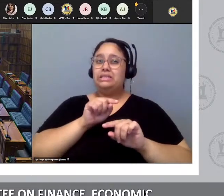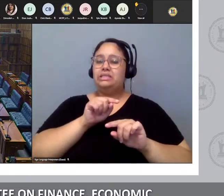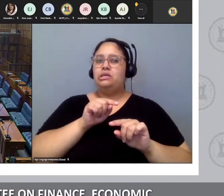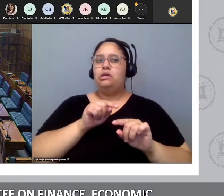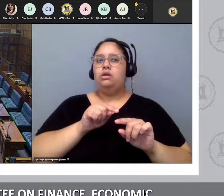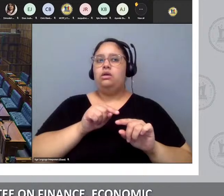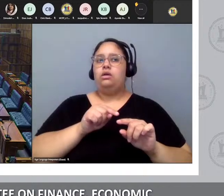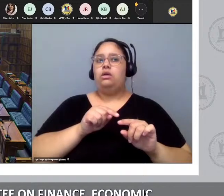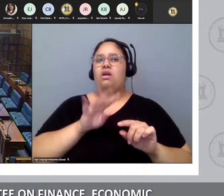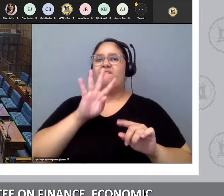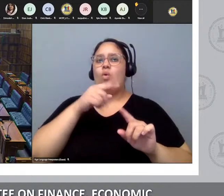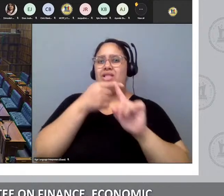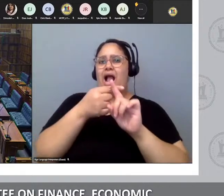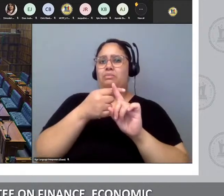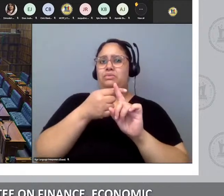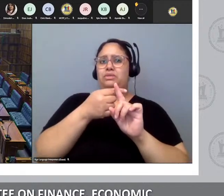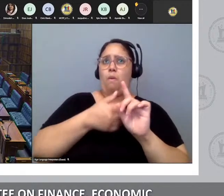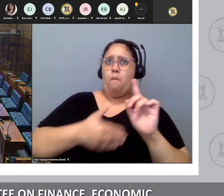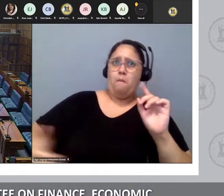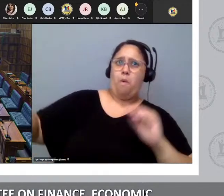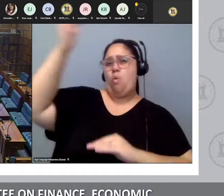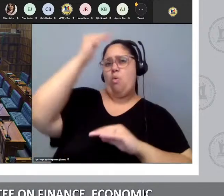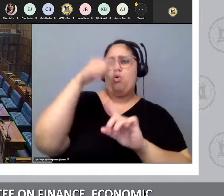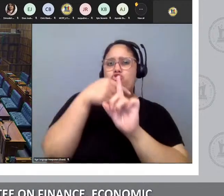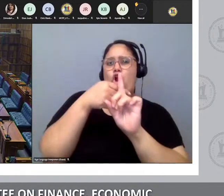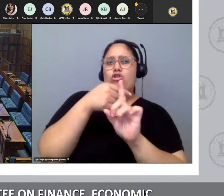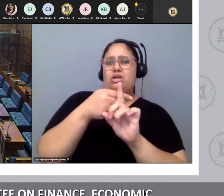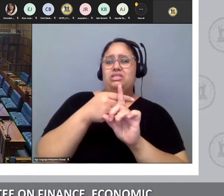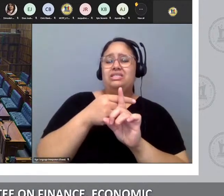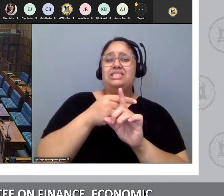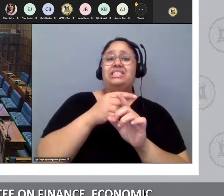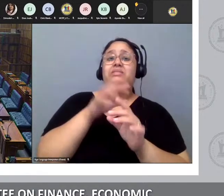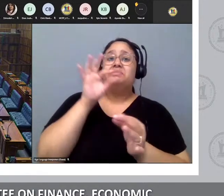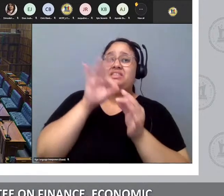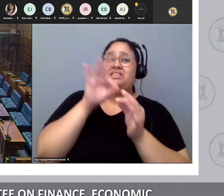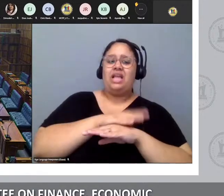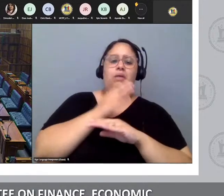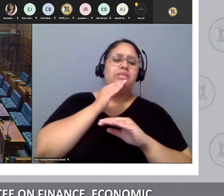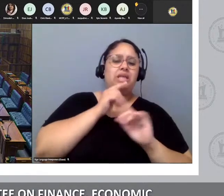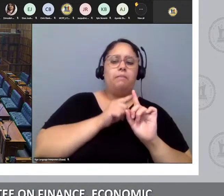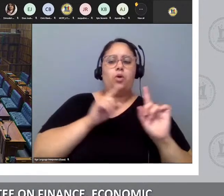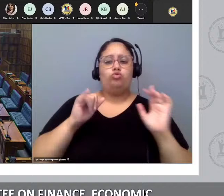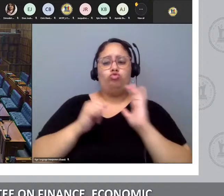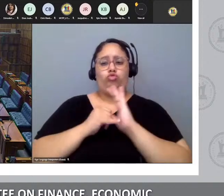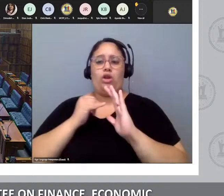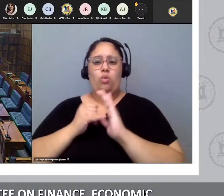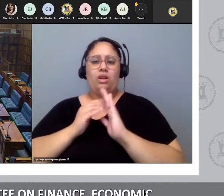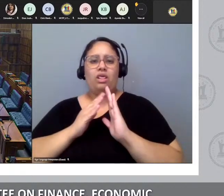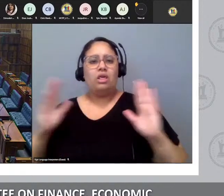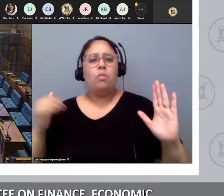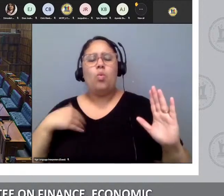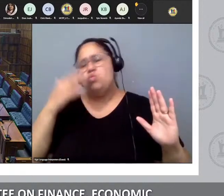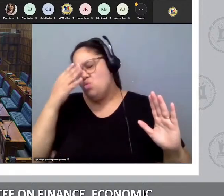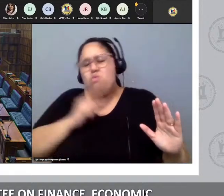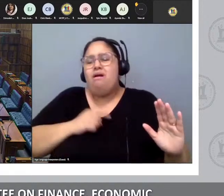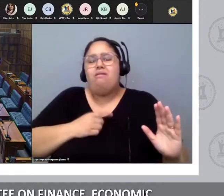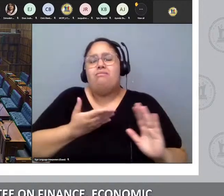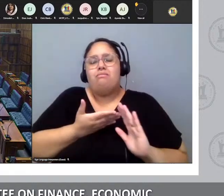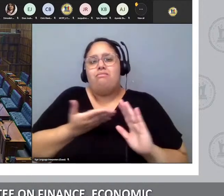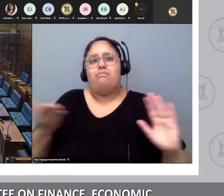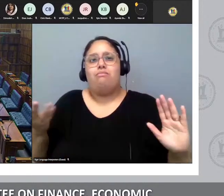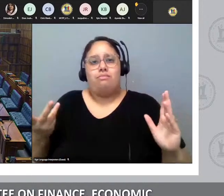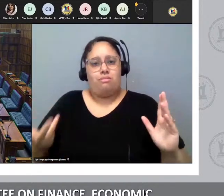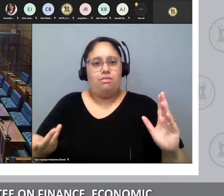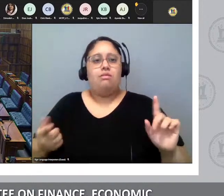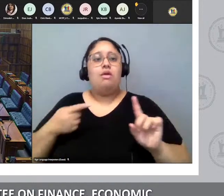busier periods especially December and January and I just wanted to know what the reasons for this were um and also what